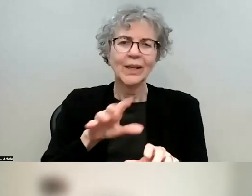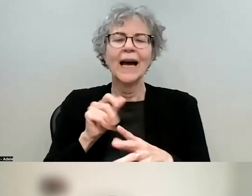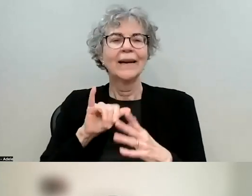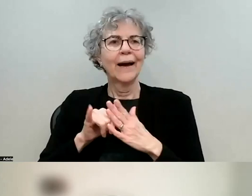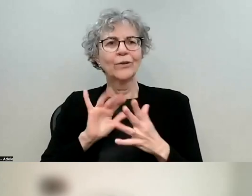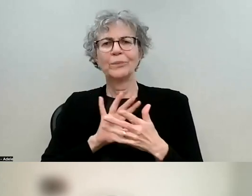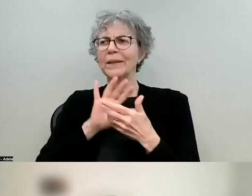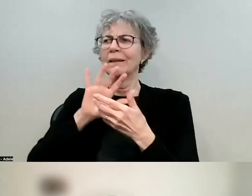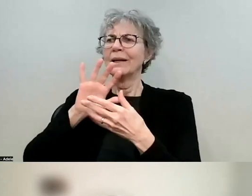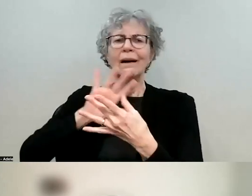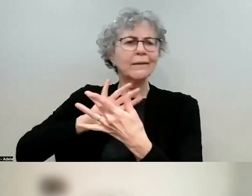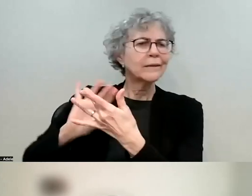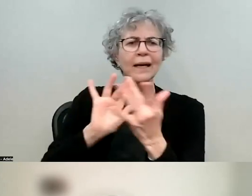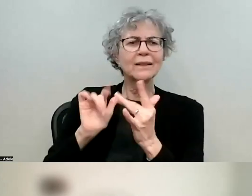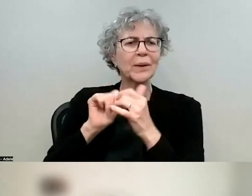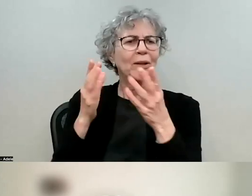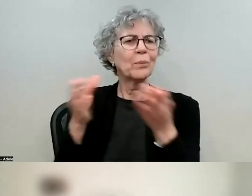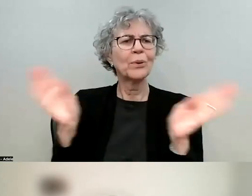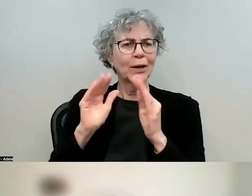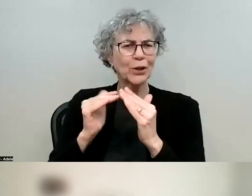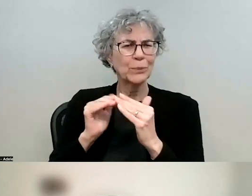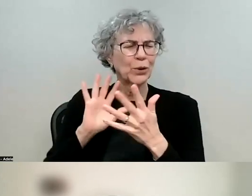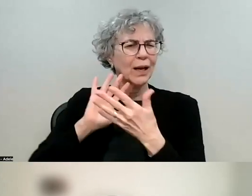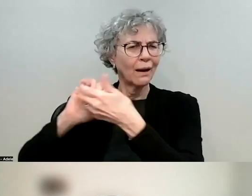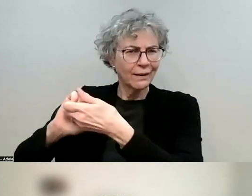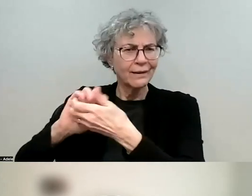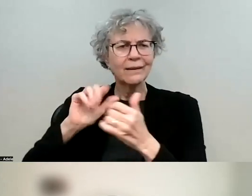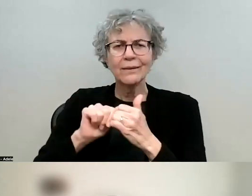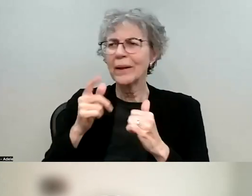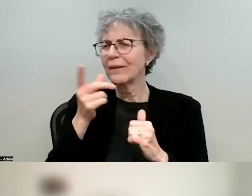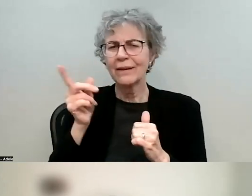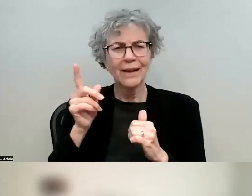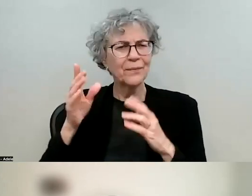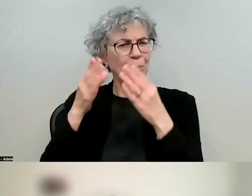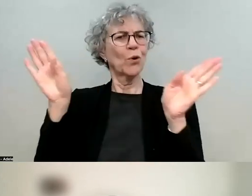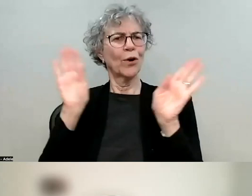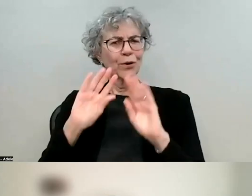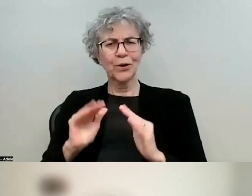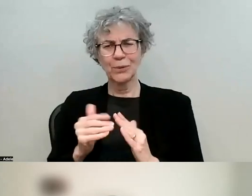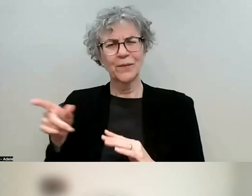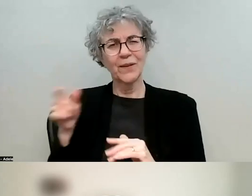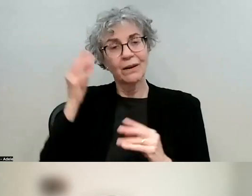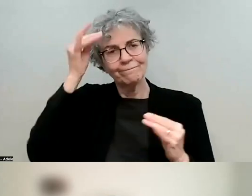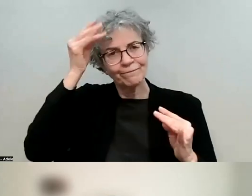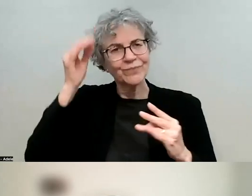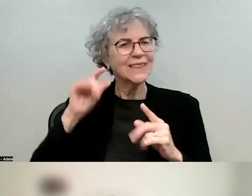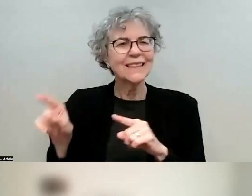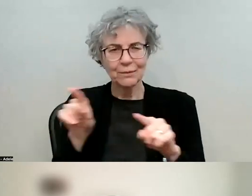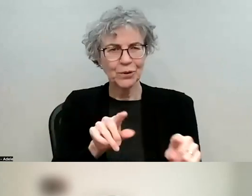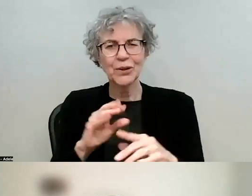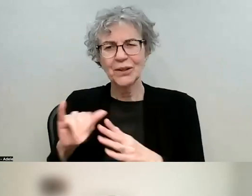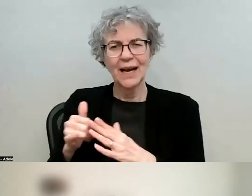connecting with the community more as a whole. So they're looking at a similar type of thing and just considering how they might,